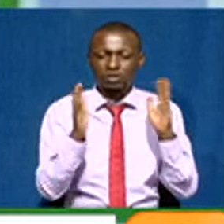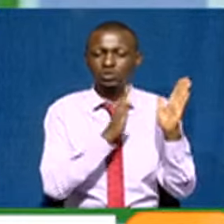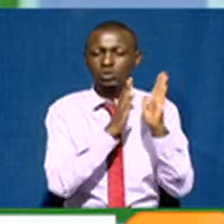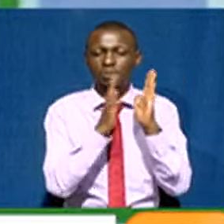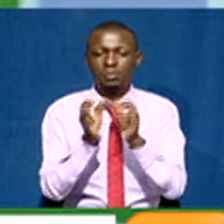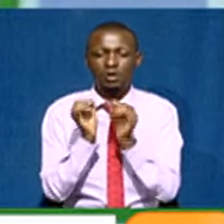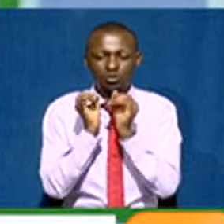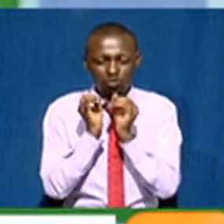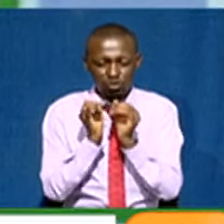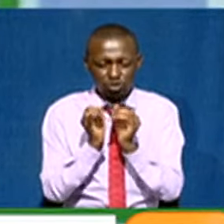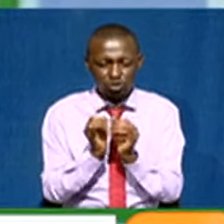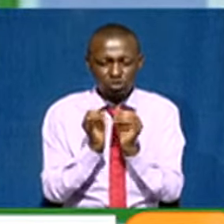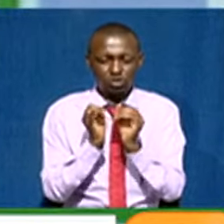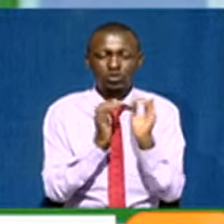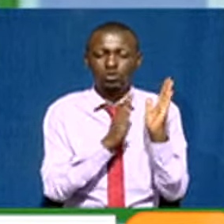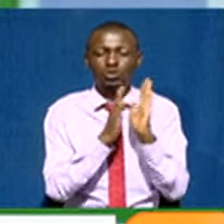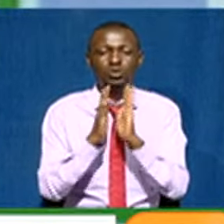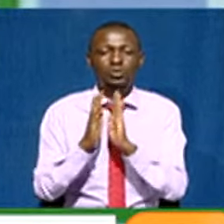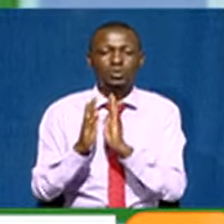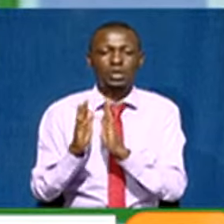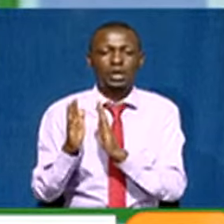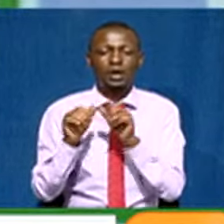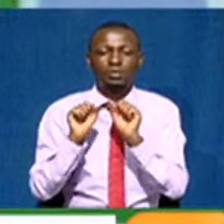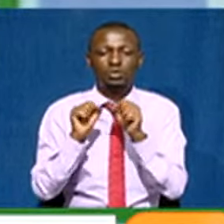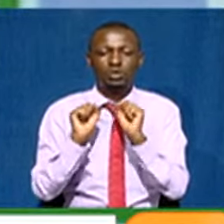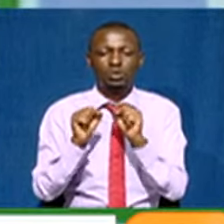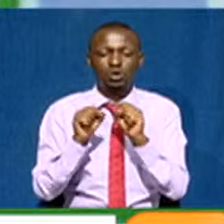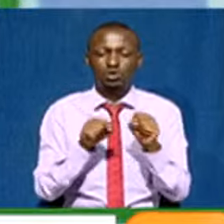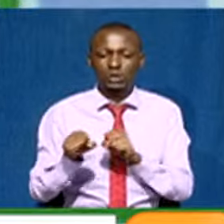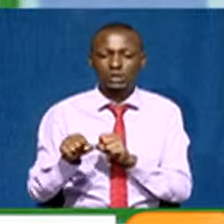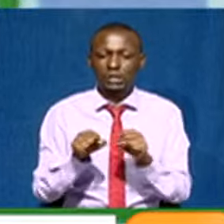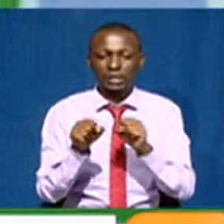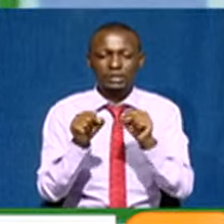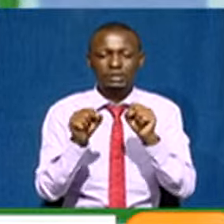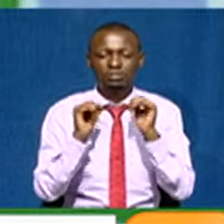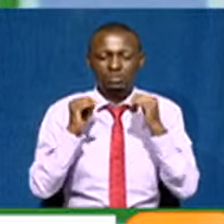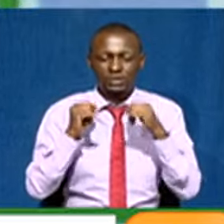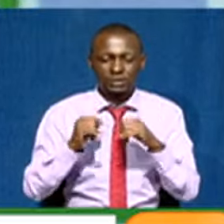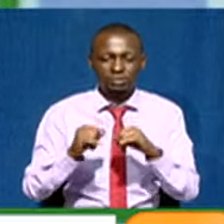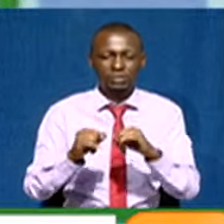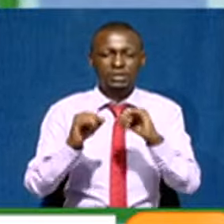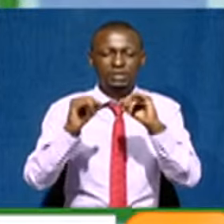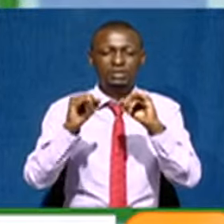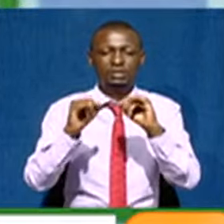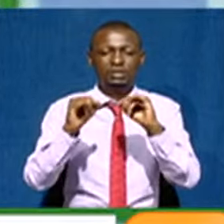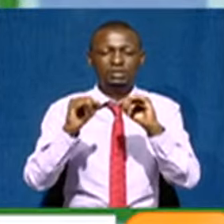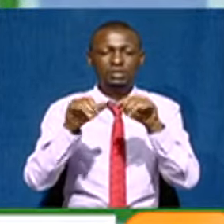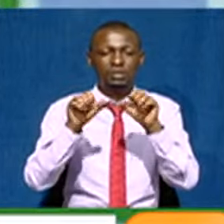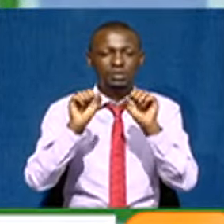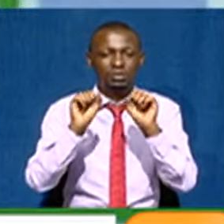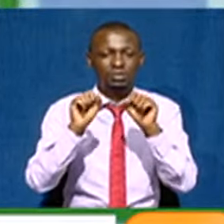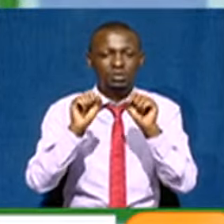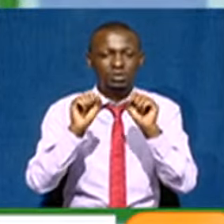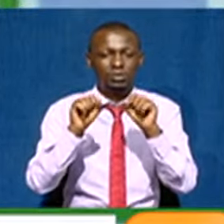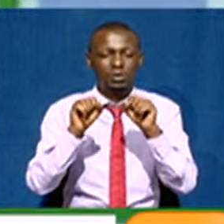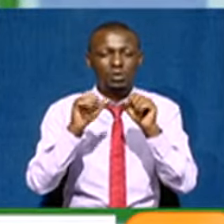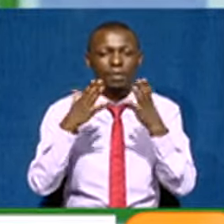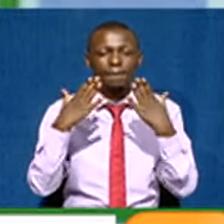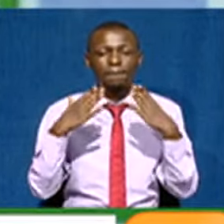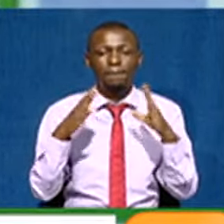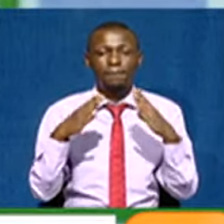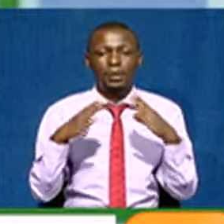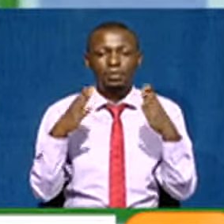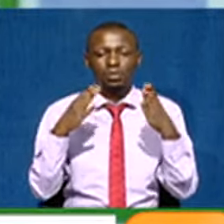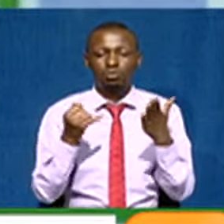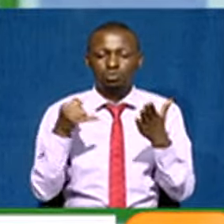ourselves, for us to implement this strategy, we also need to look at the people. The people here, the